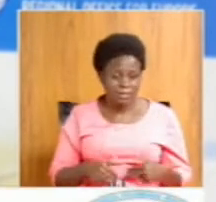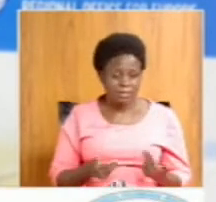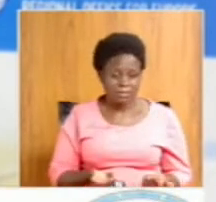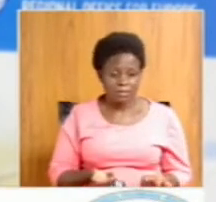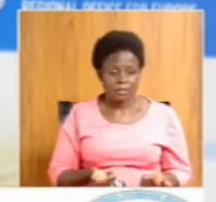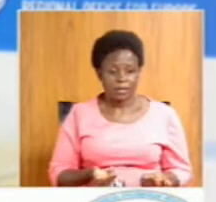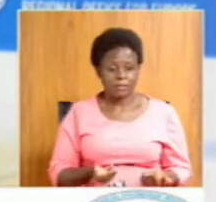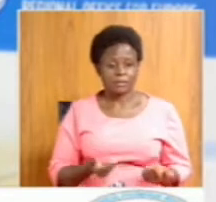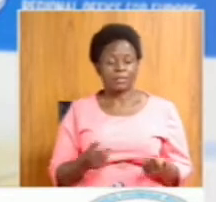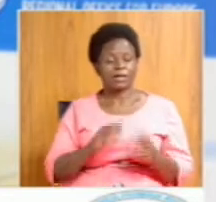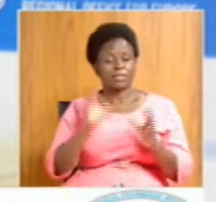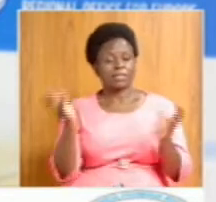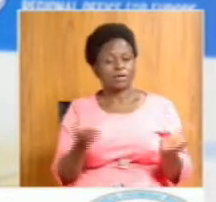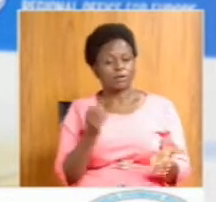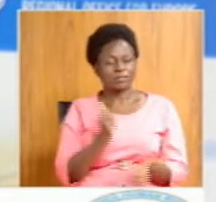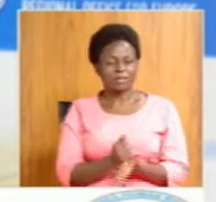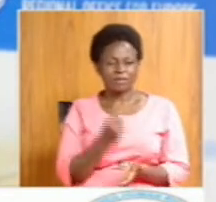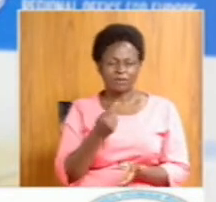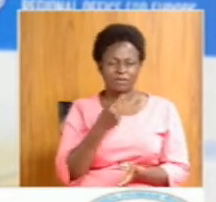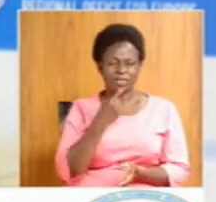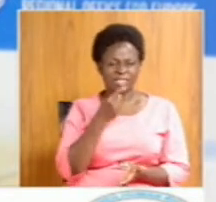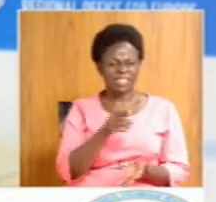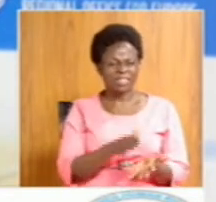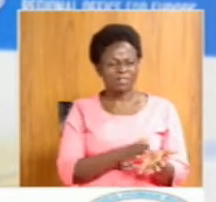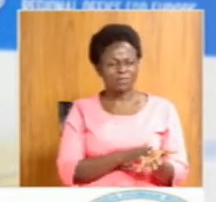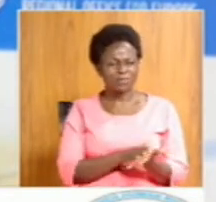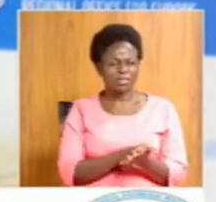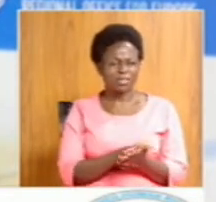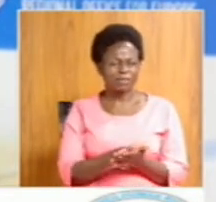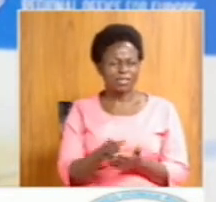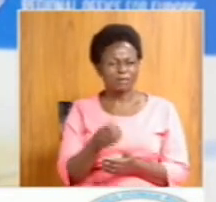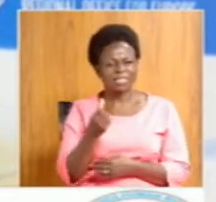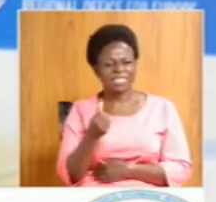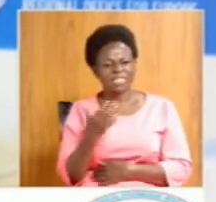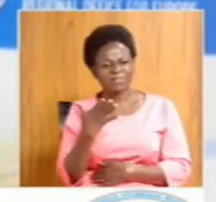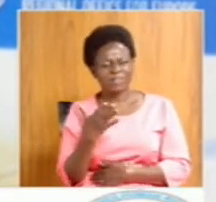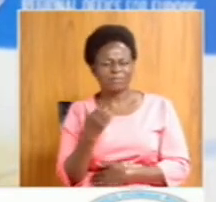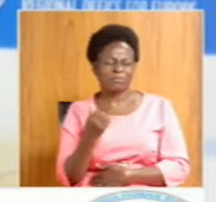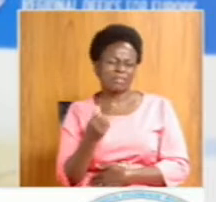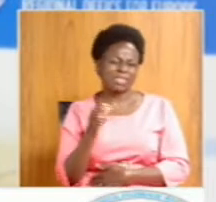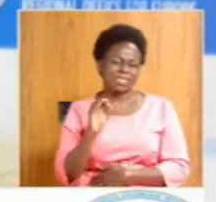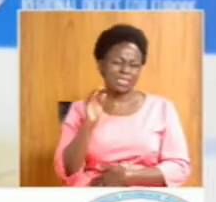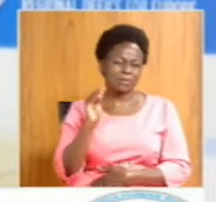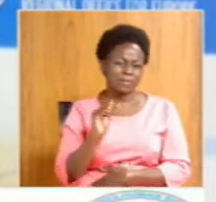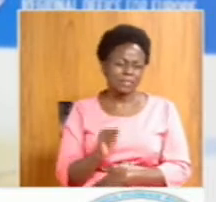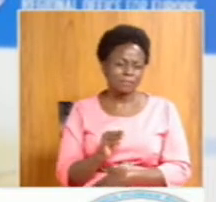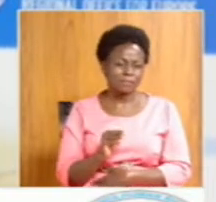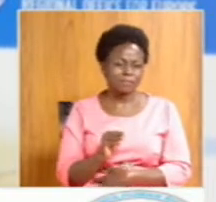and the world bank does say that we are going to be spending about 55 to 60% on